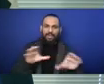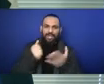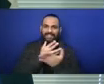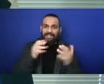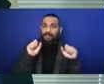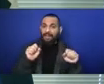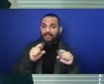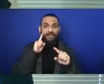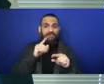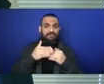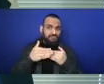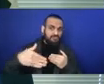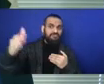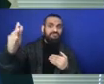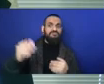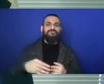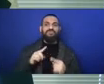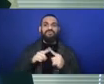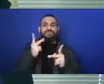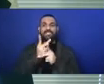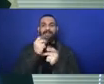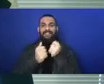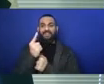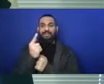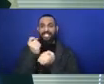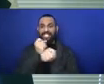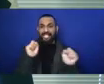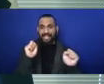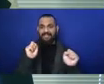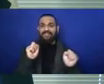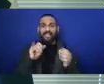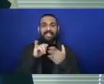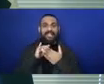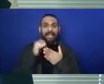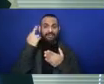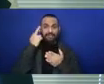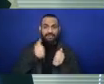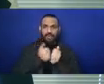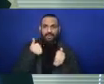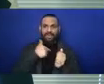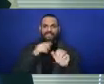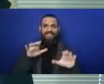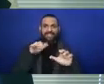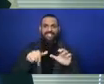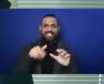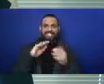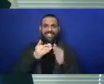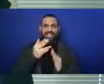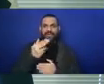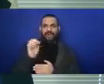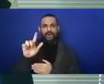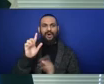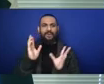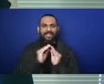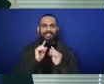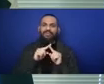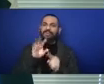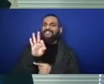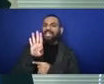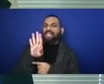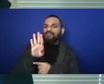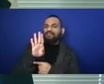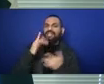need to keep everyone safe. And that's why we've converted our town hall meetings into Facebook events, Zoom